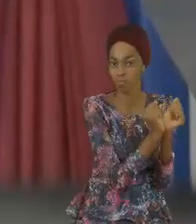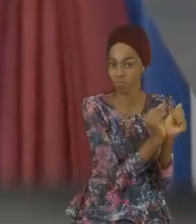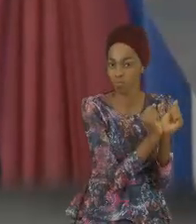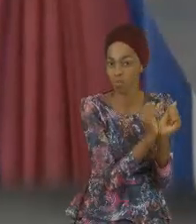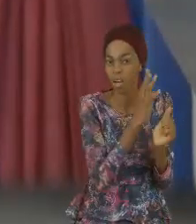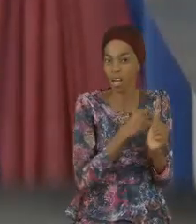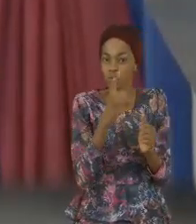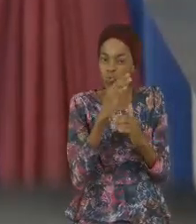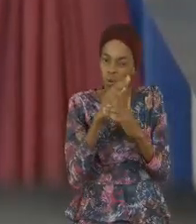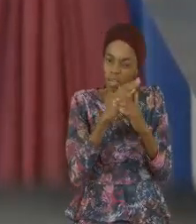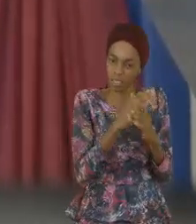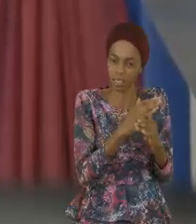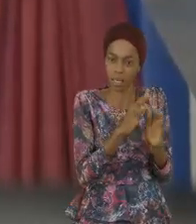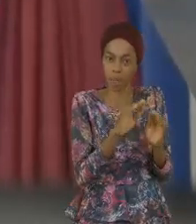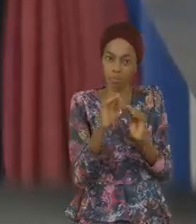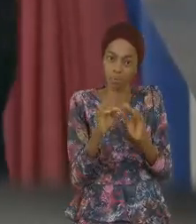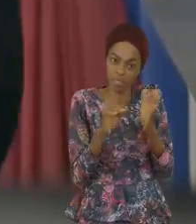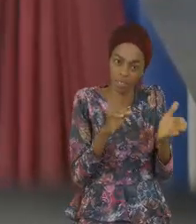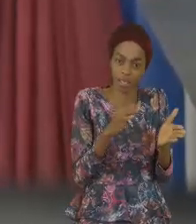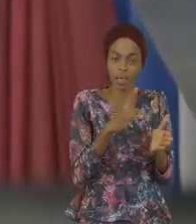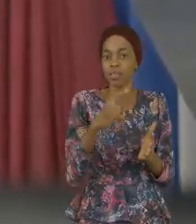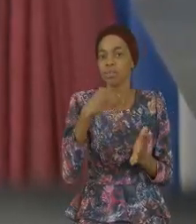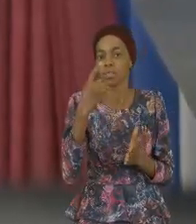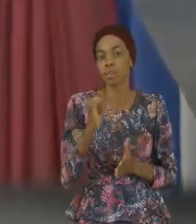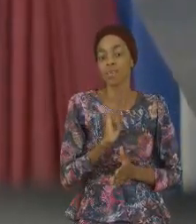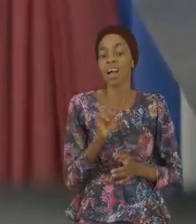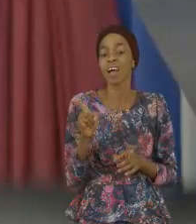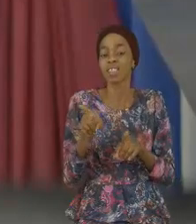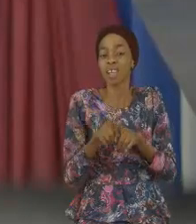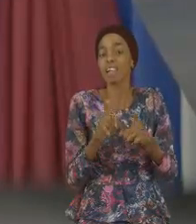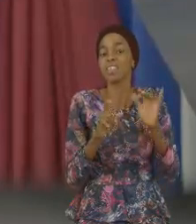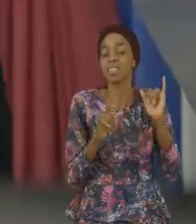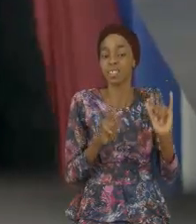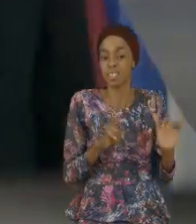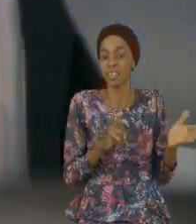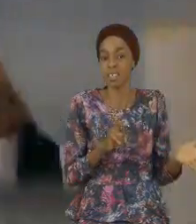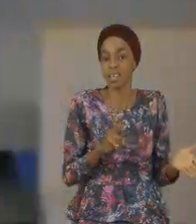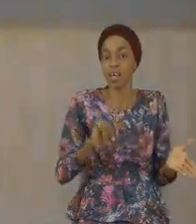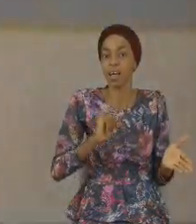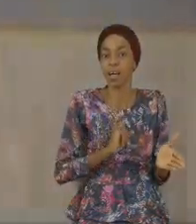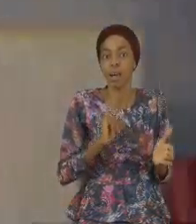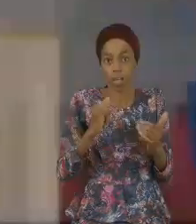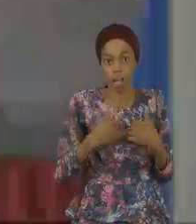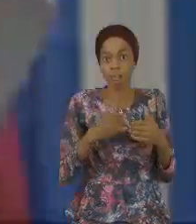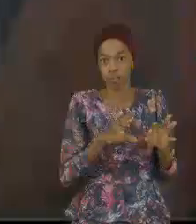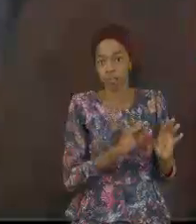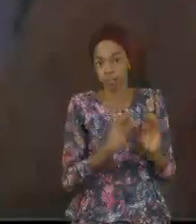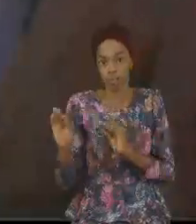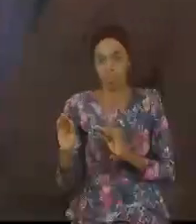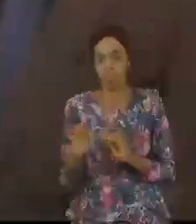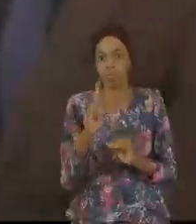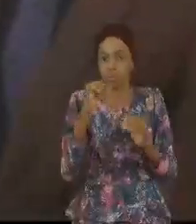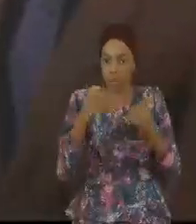you are hooked there, and you say, well, as long as I stay here, we have to depart. You have to depart from